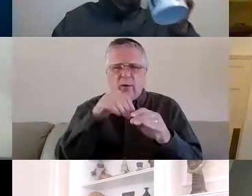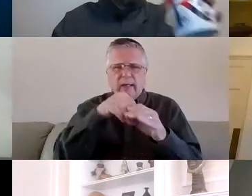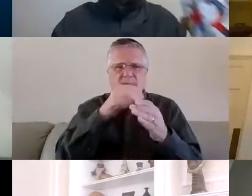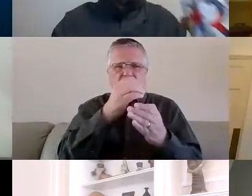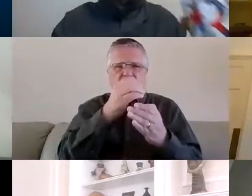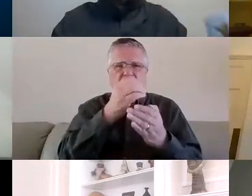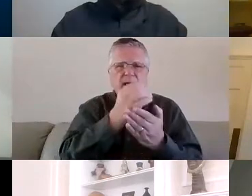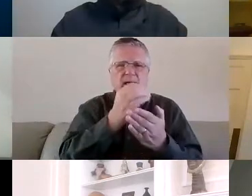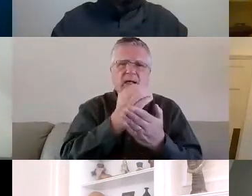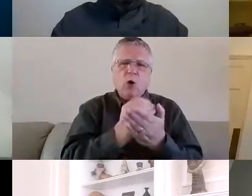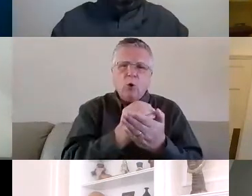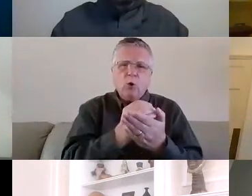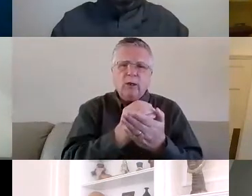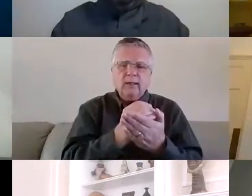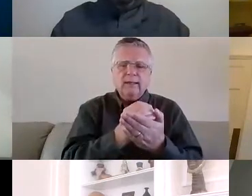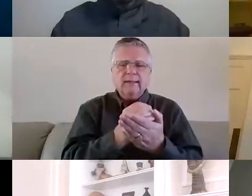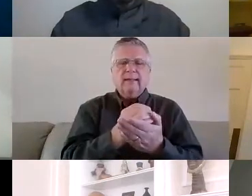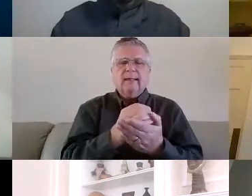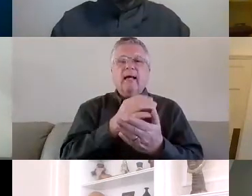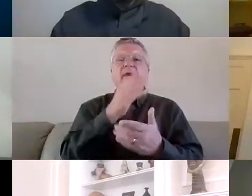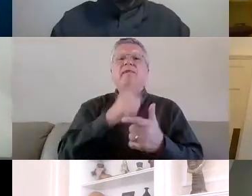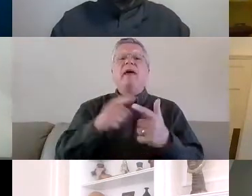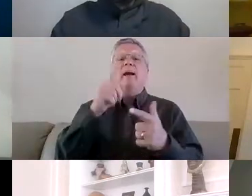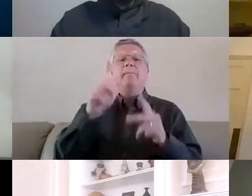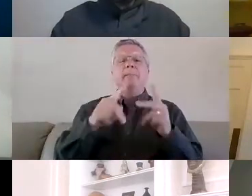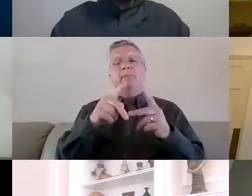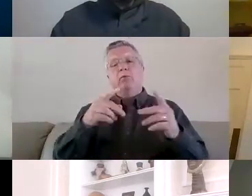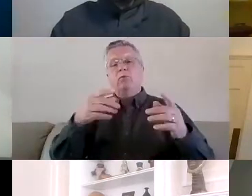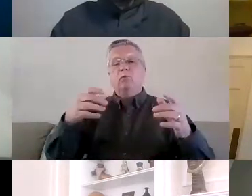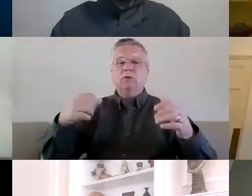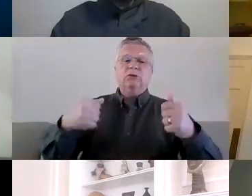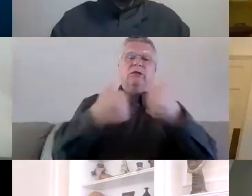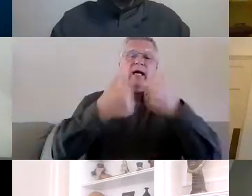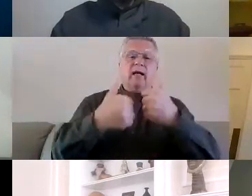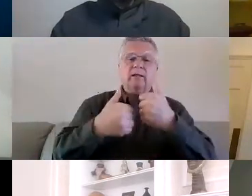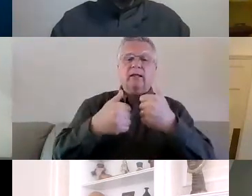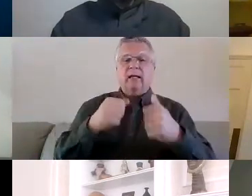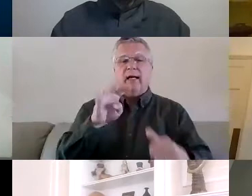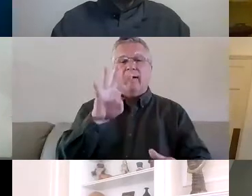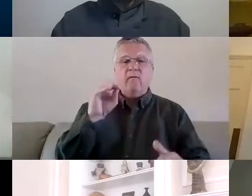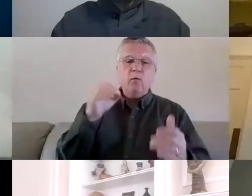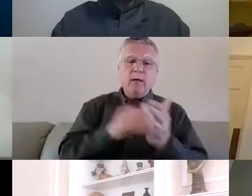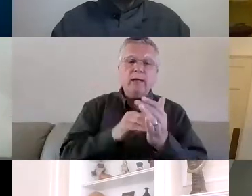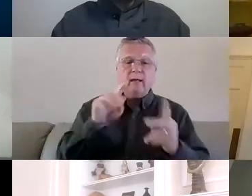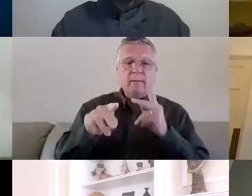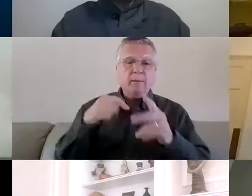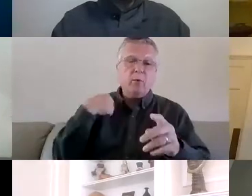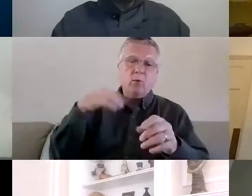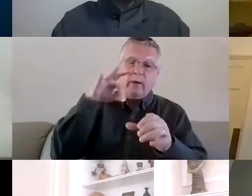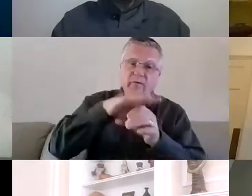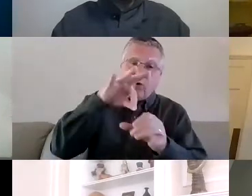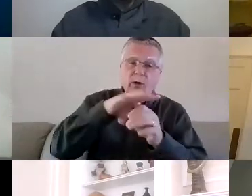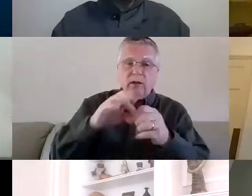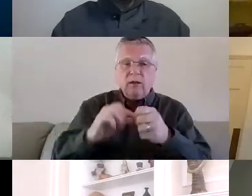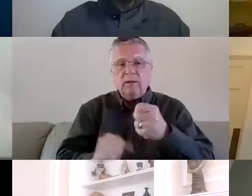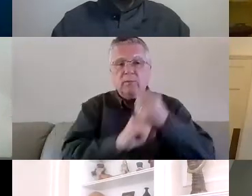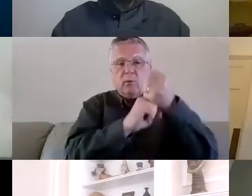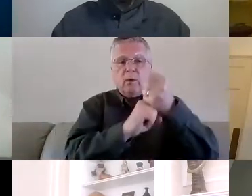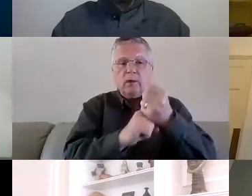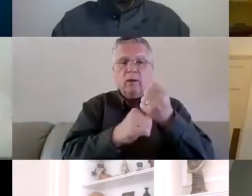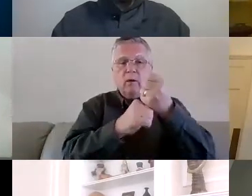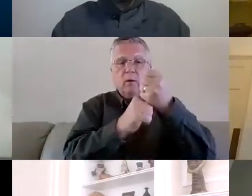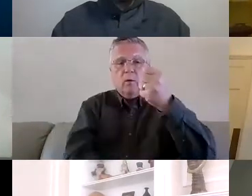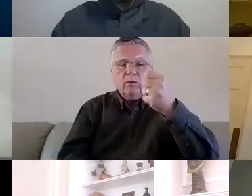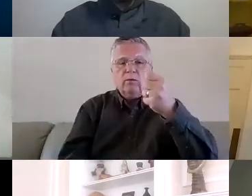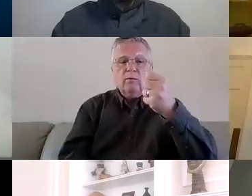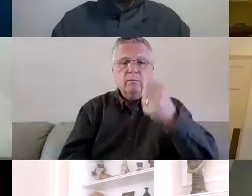challenged? And therefore the 40,000 people that we all voted for might lose that initiative. That's the only reason why I